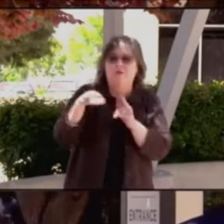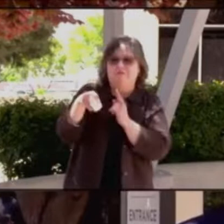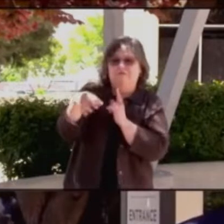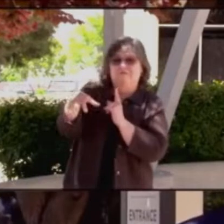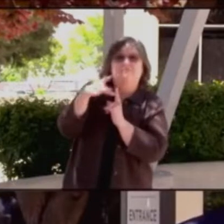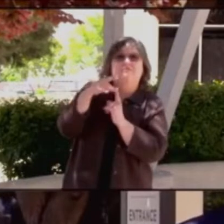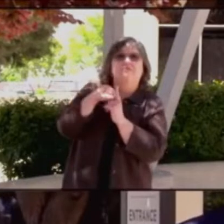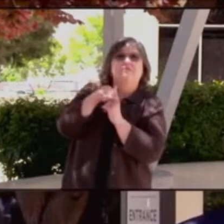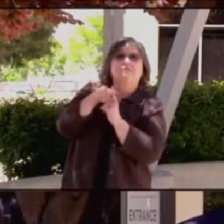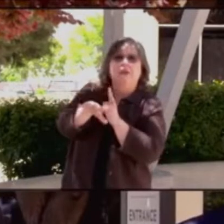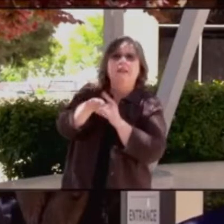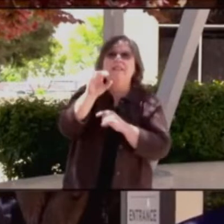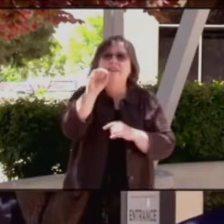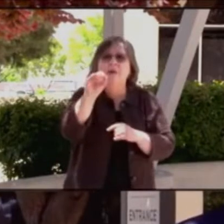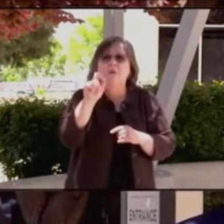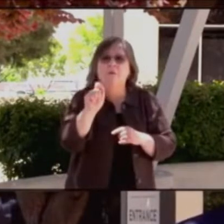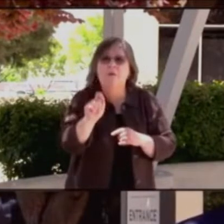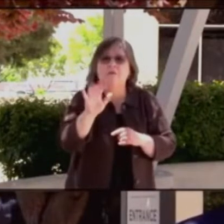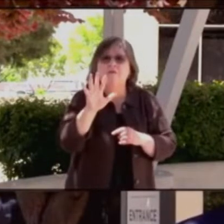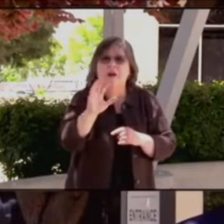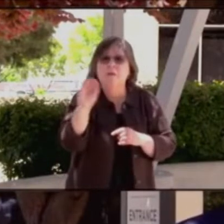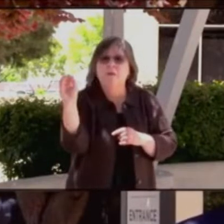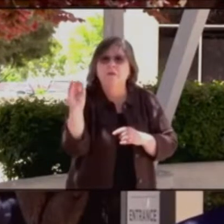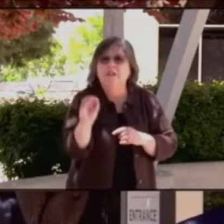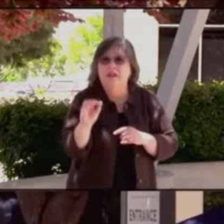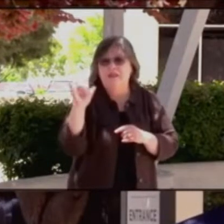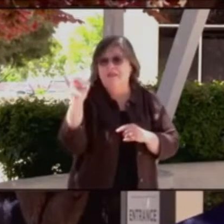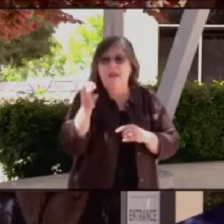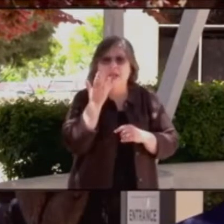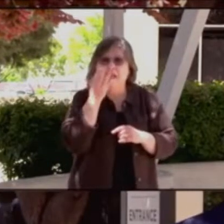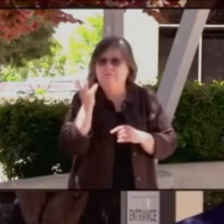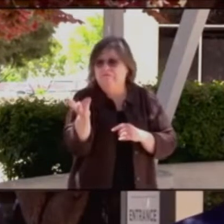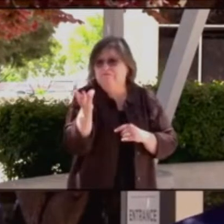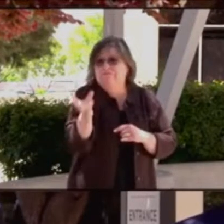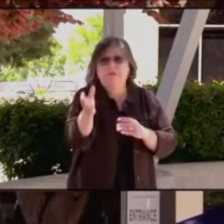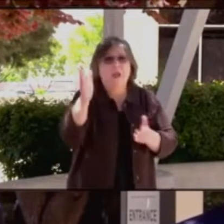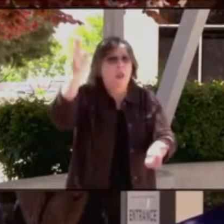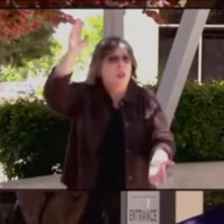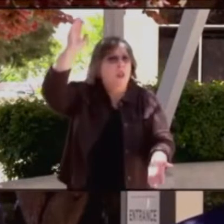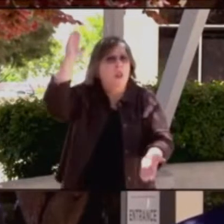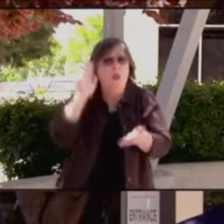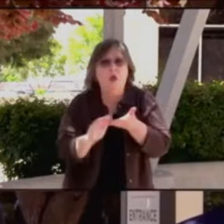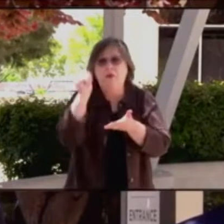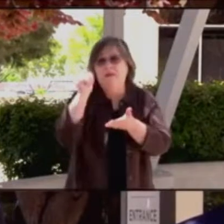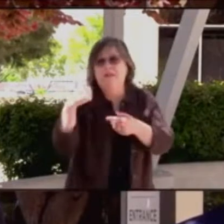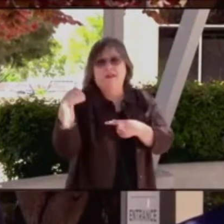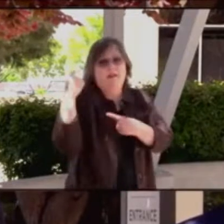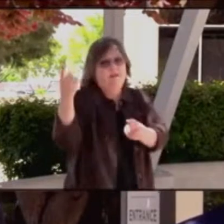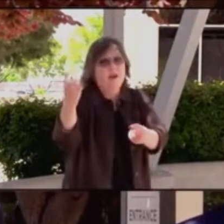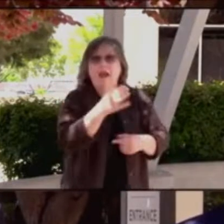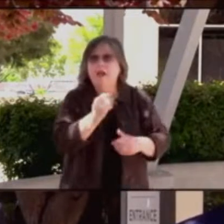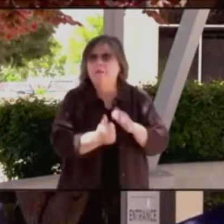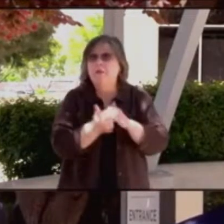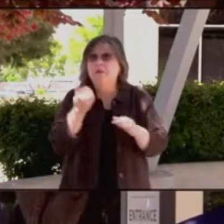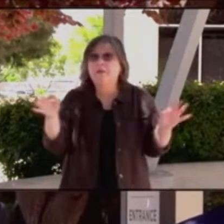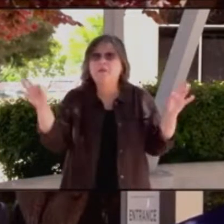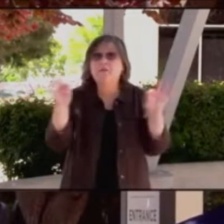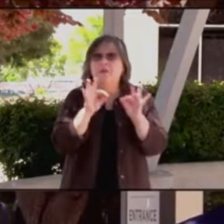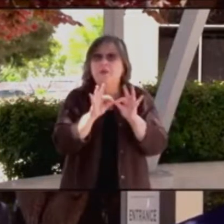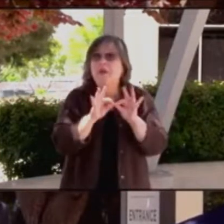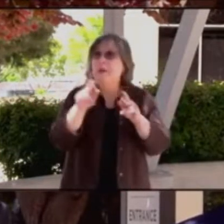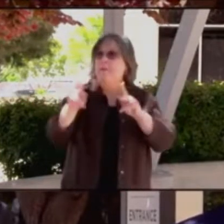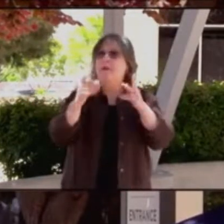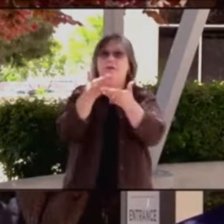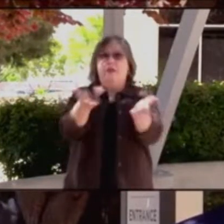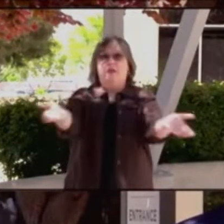0.5%, which is the lowest that we've ever recorded. And most importantly, over 75% of our